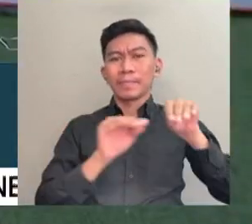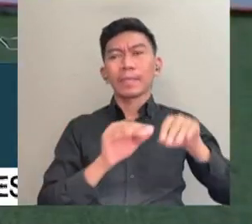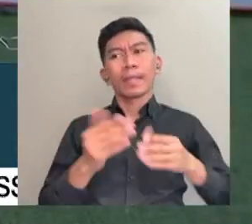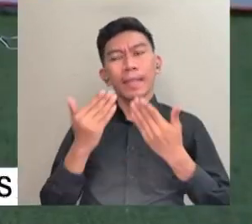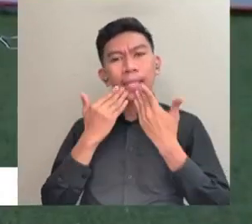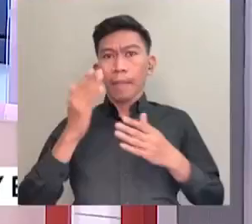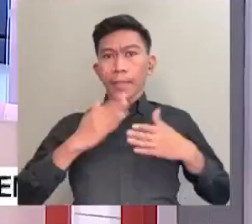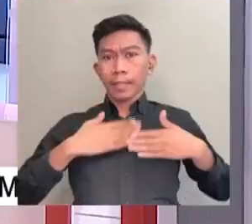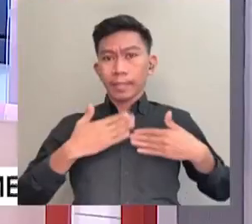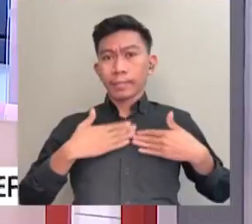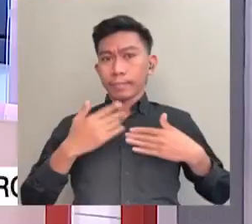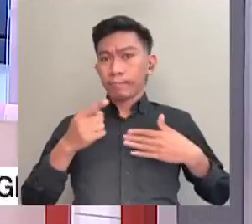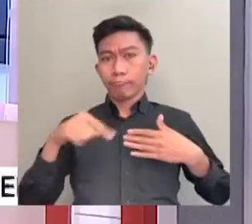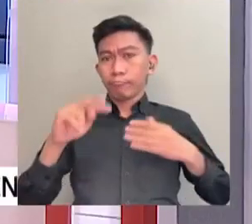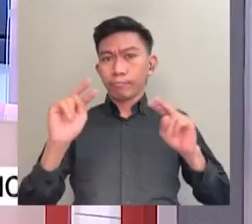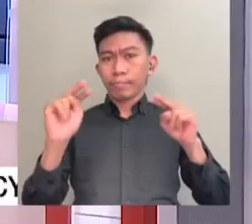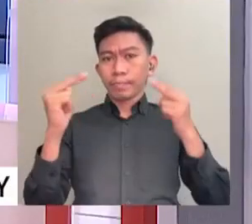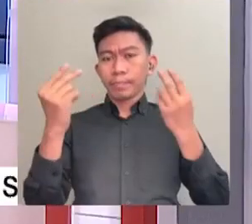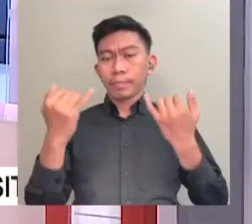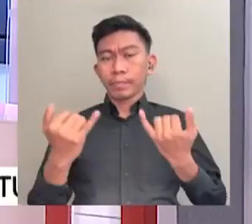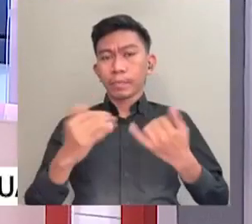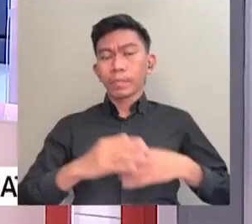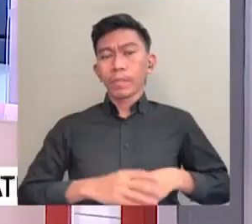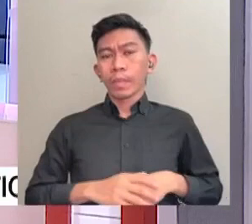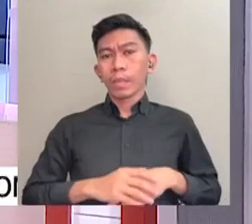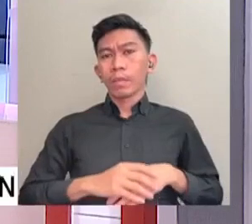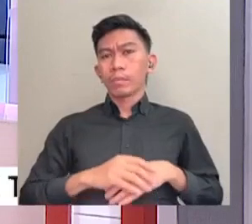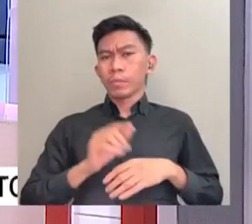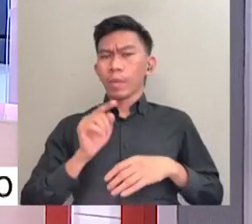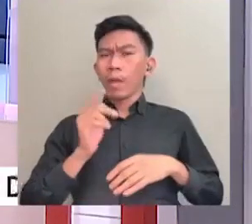Thanks for your report. State volcanologists keeping a